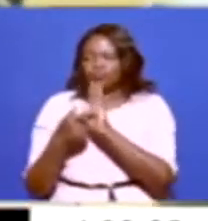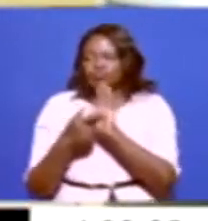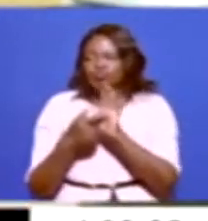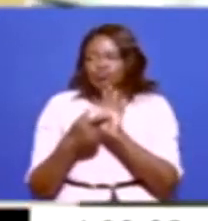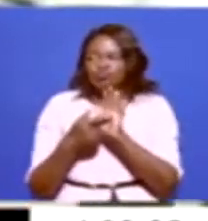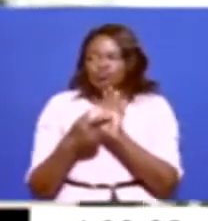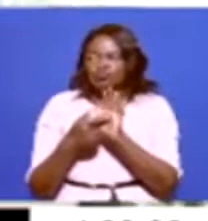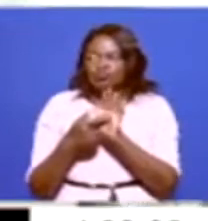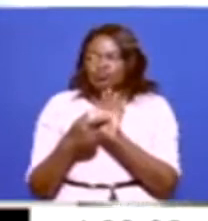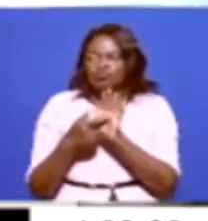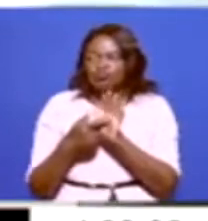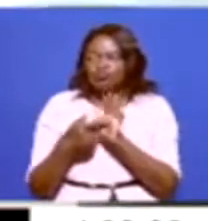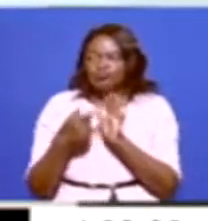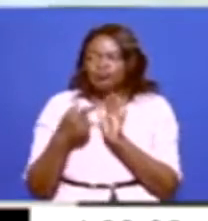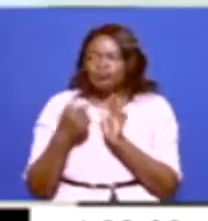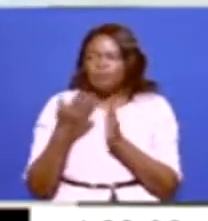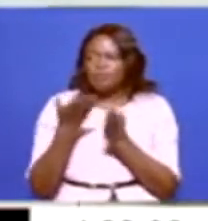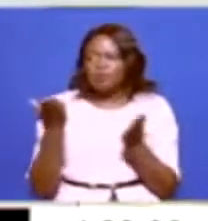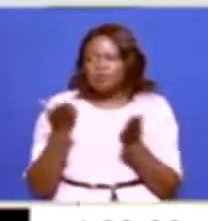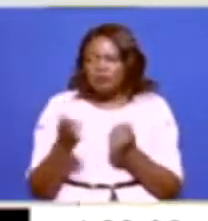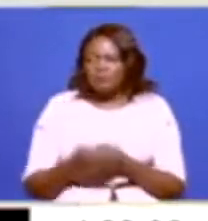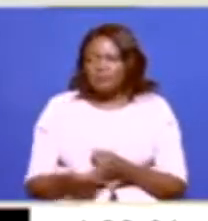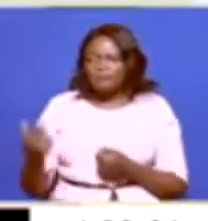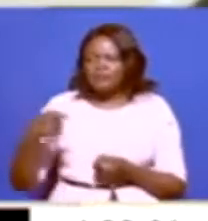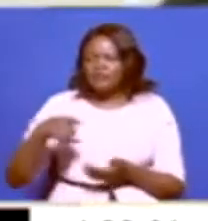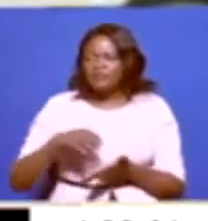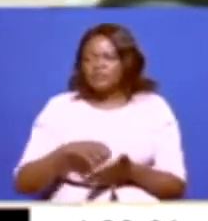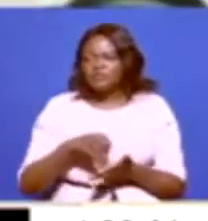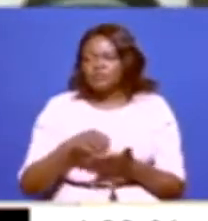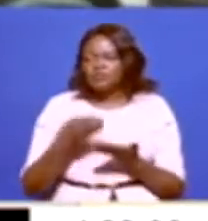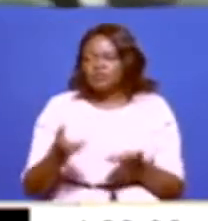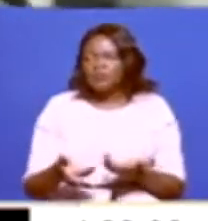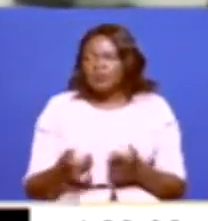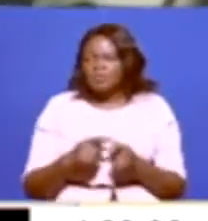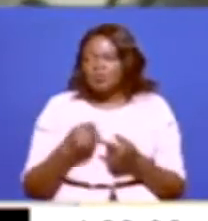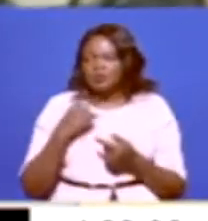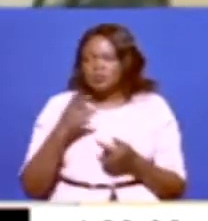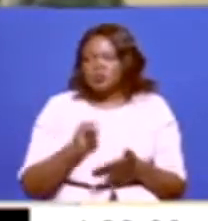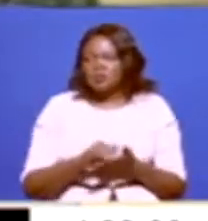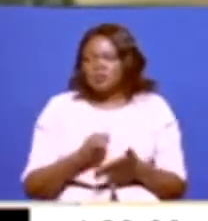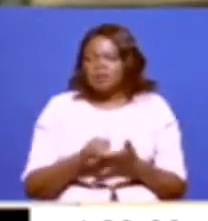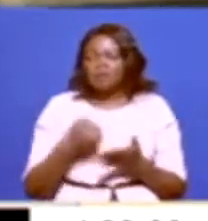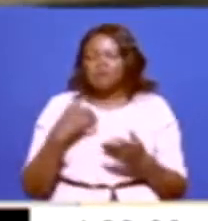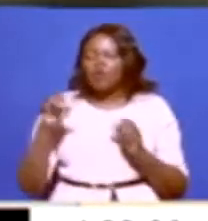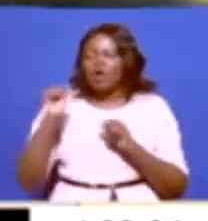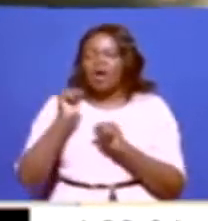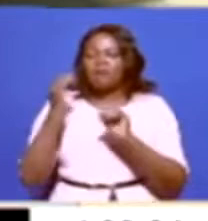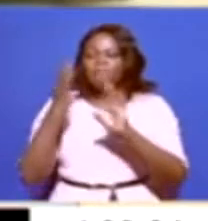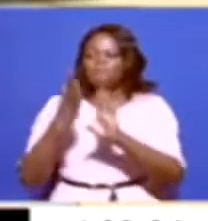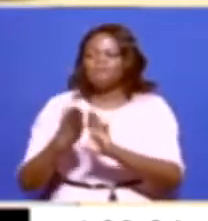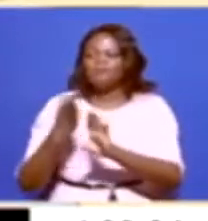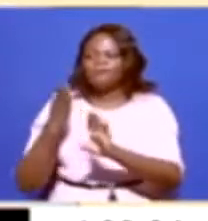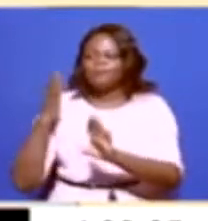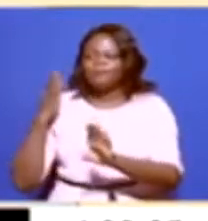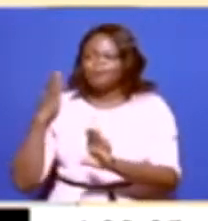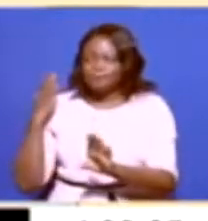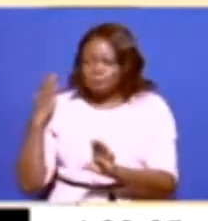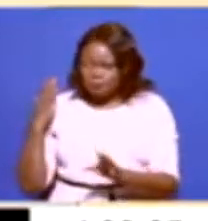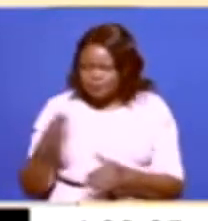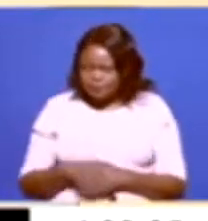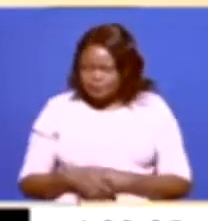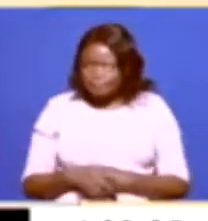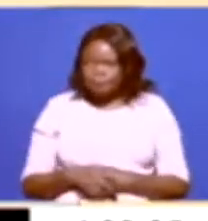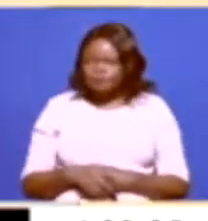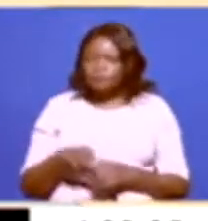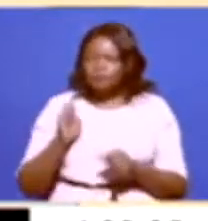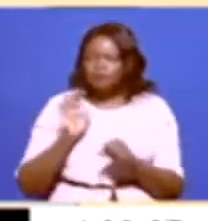can be witnessed at this fuel station at the moment here. You can see that stretch of vehicles, both personal and PSVs, making